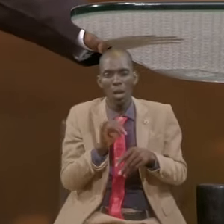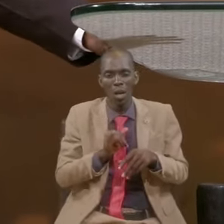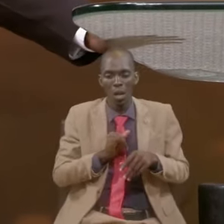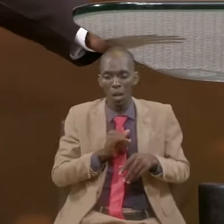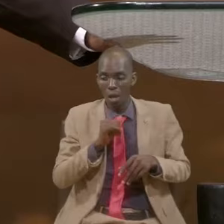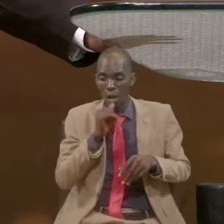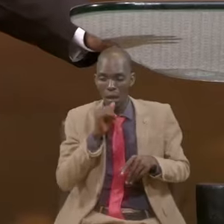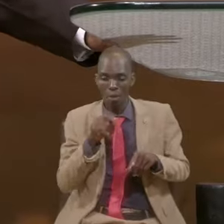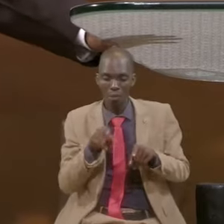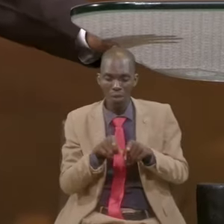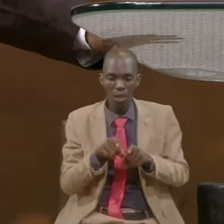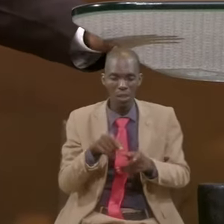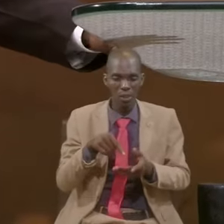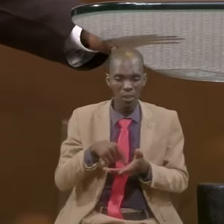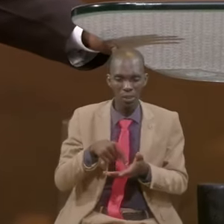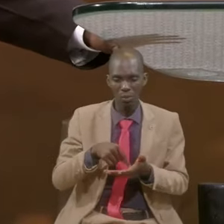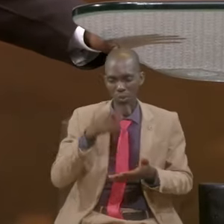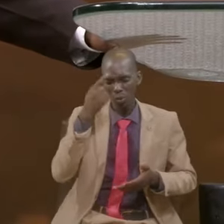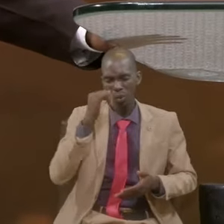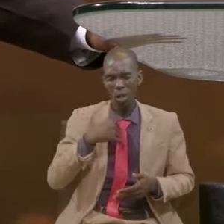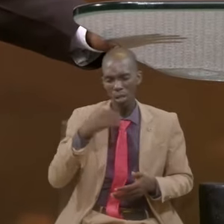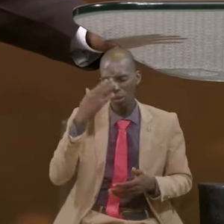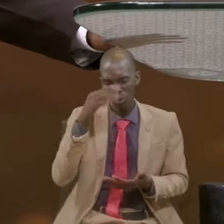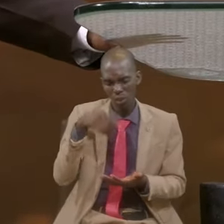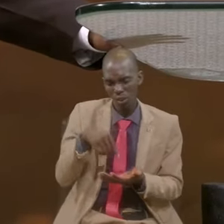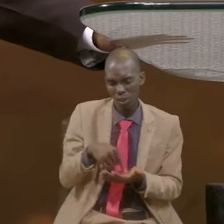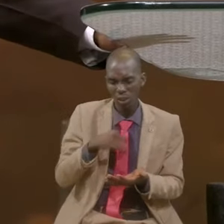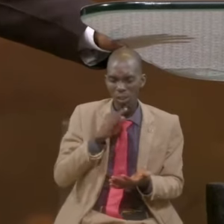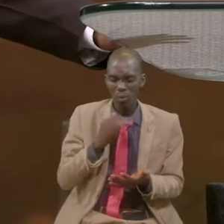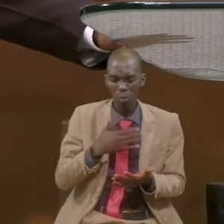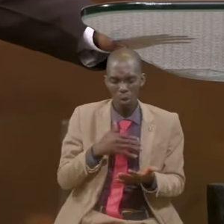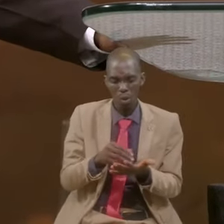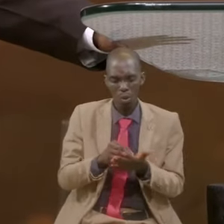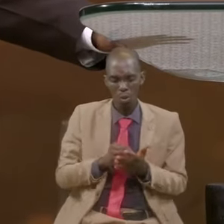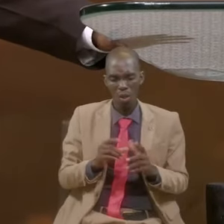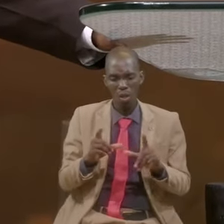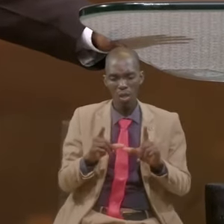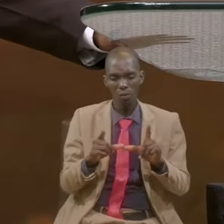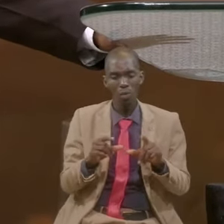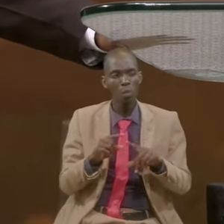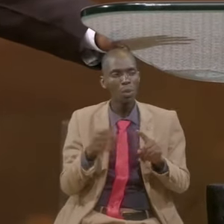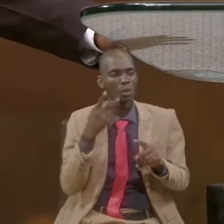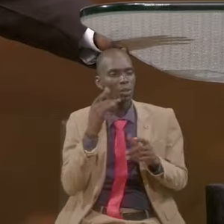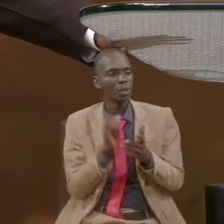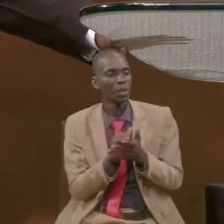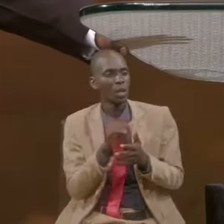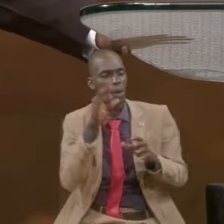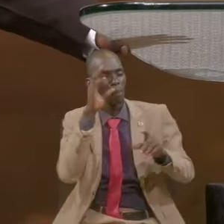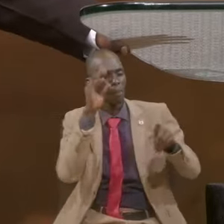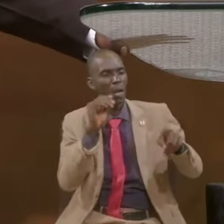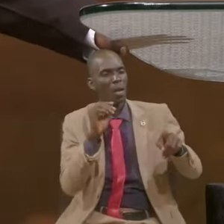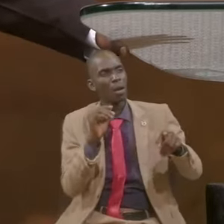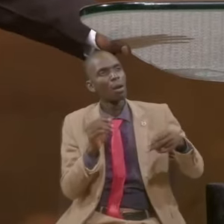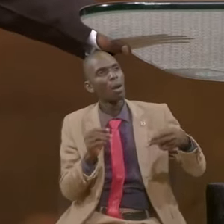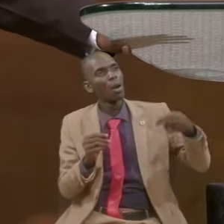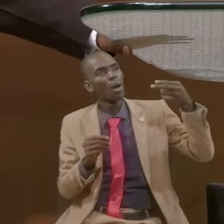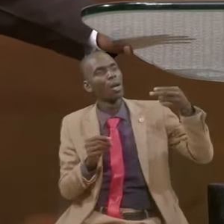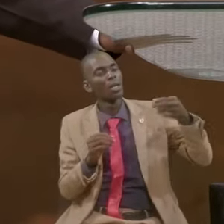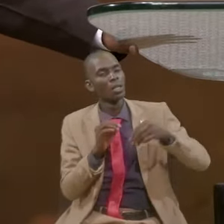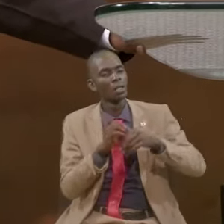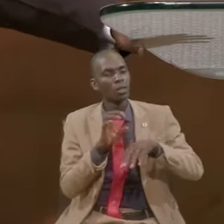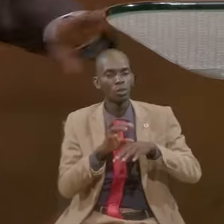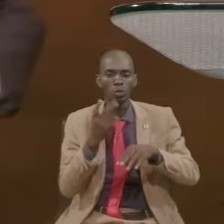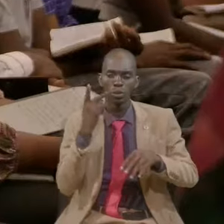because I know this is my level, but look at this man, high in the church. Look at this woman,